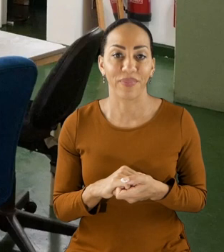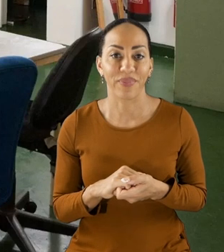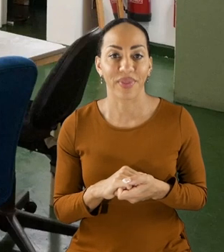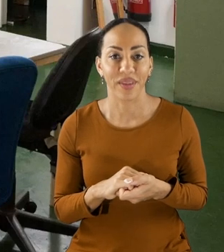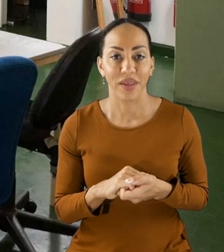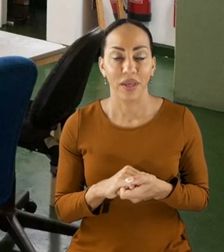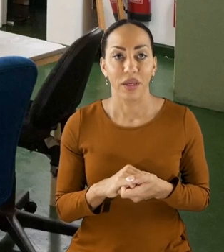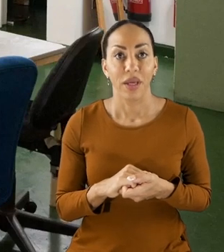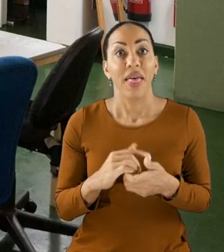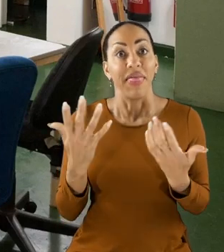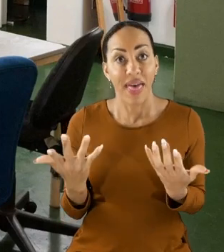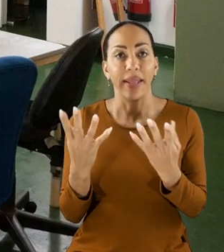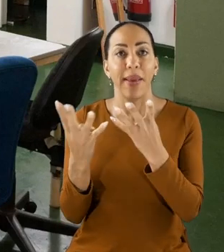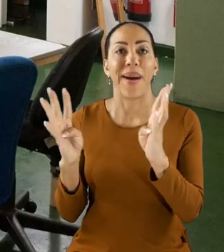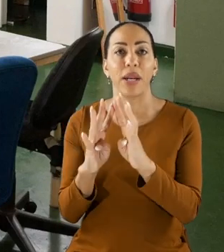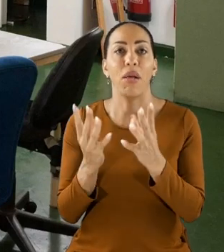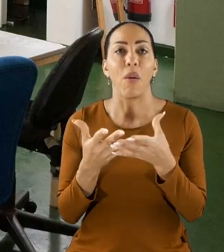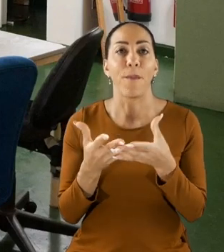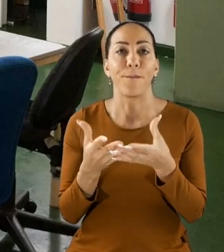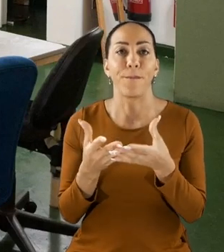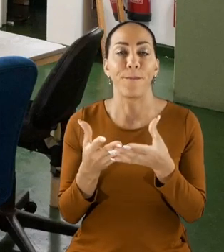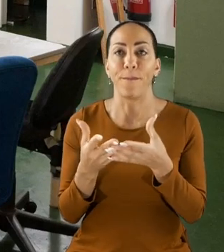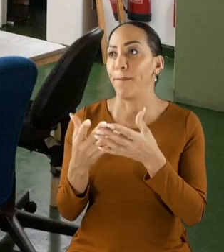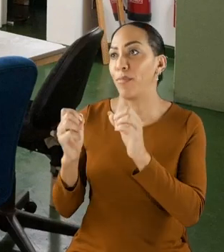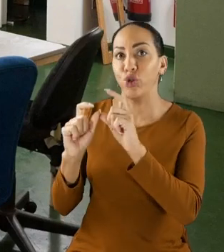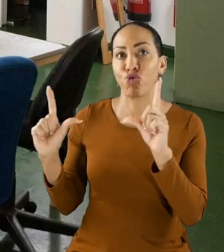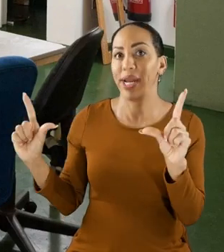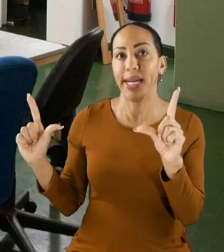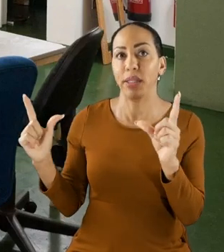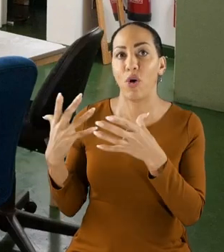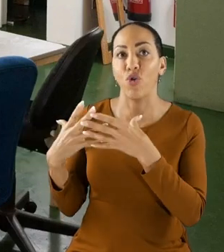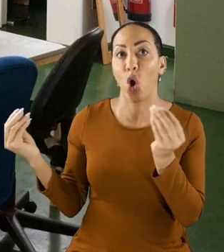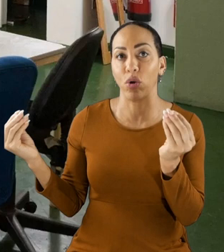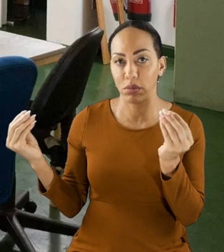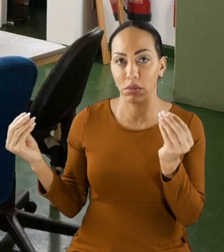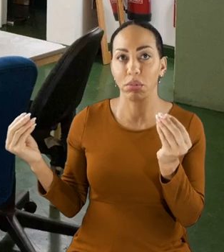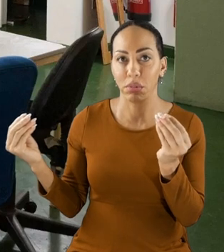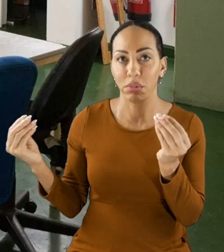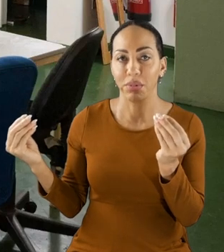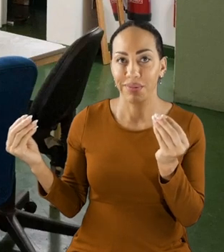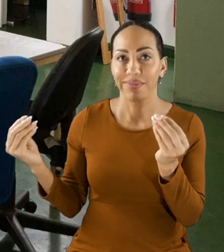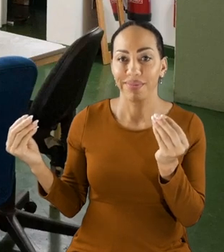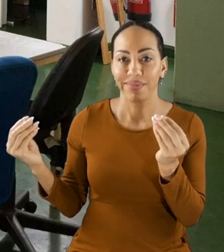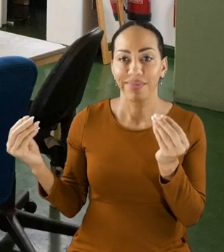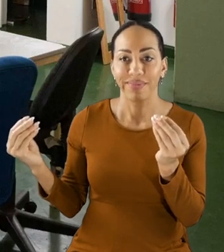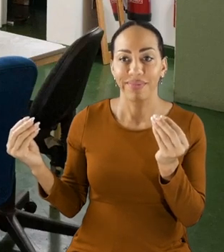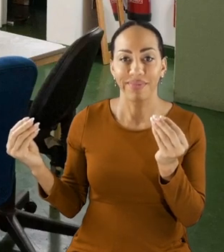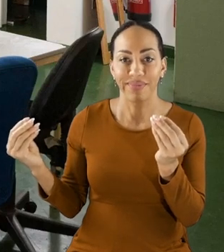whenever the panel aren't visible in the theatre, on the screens in the theatre space, whenever they're not